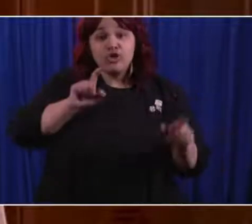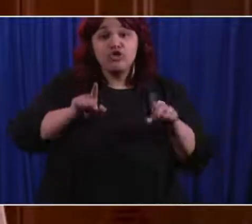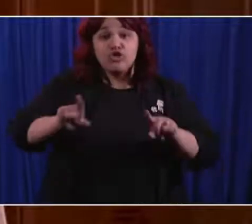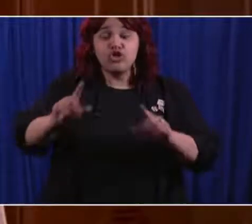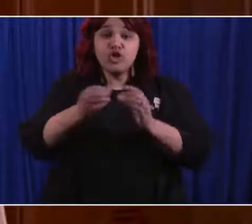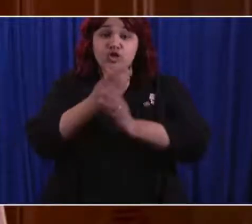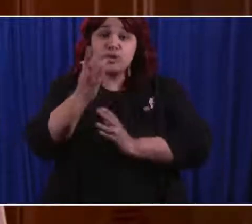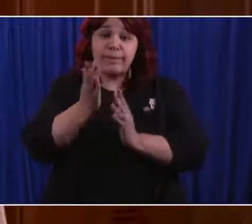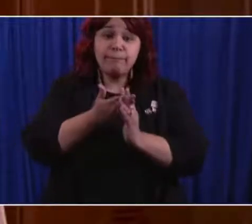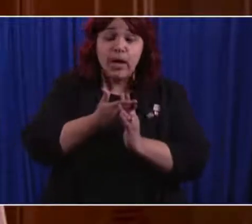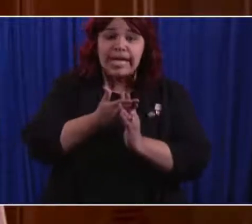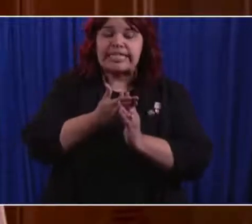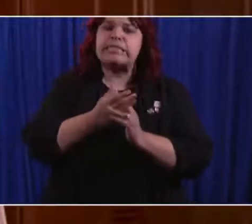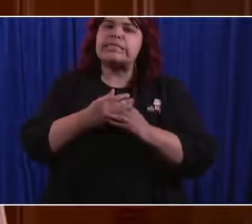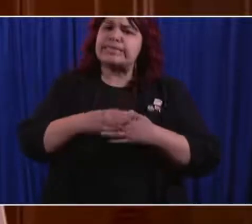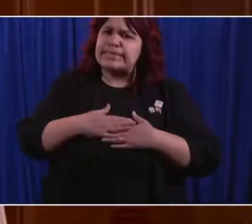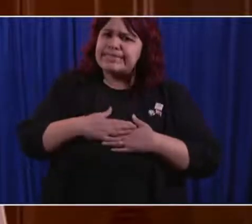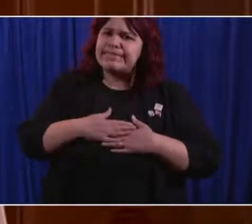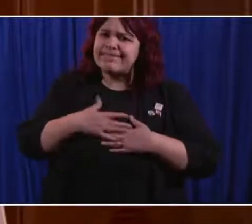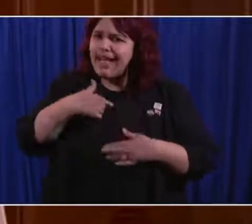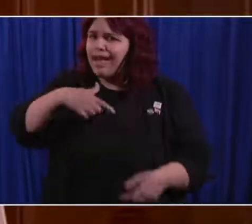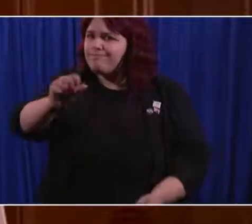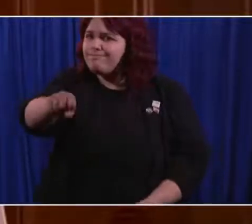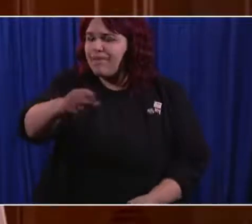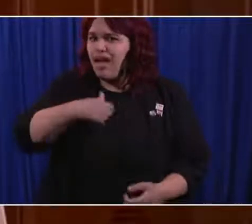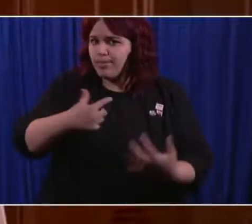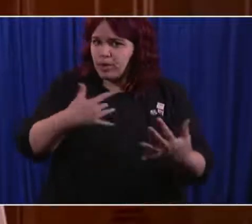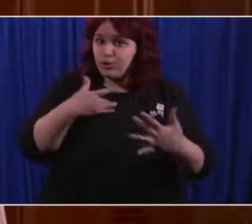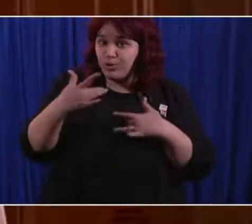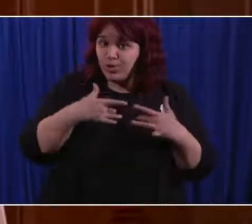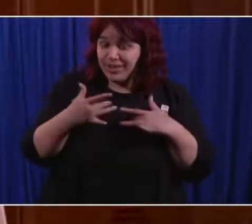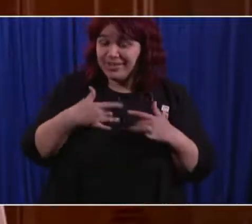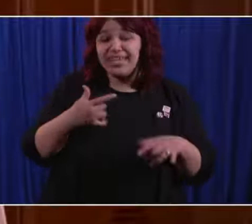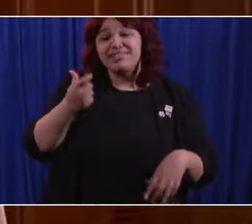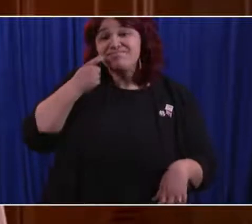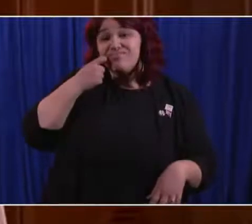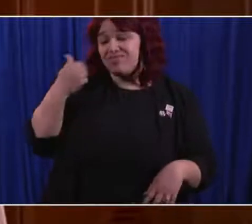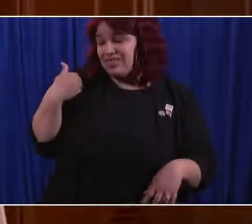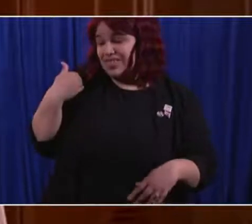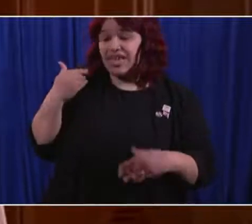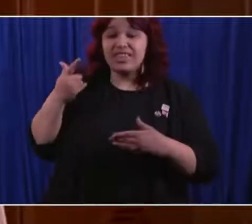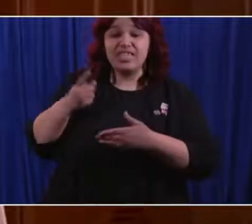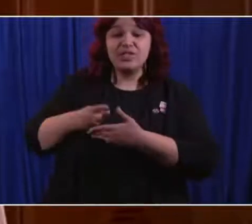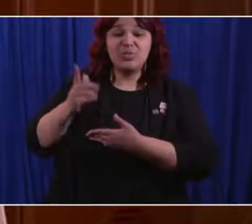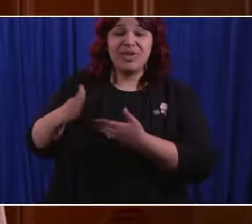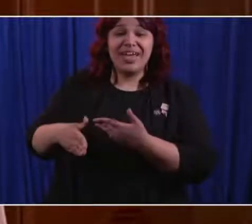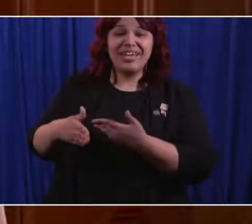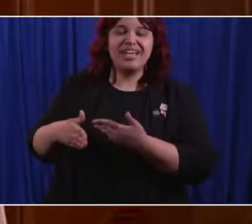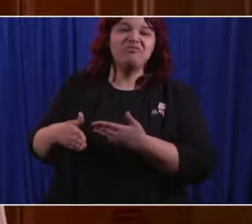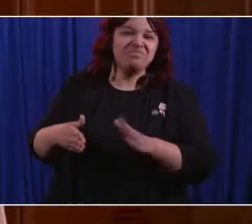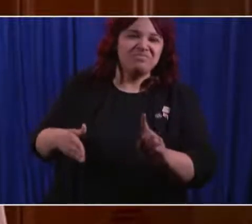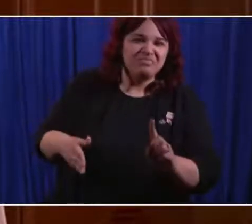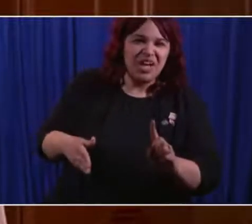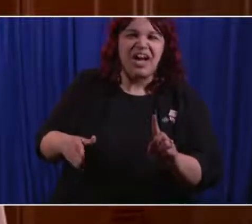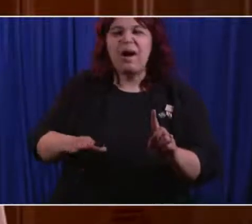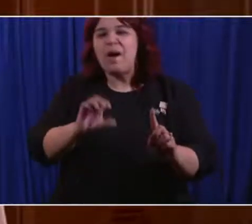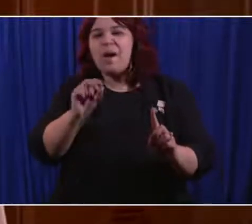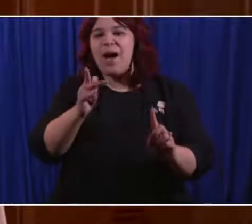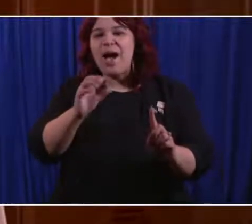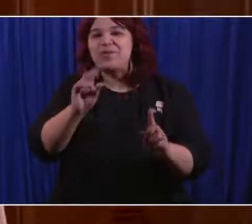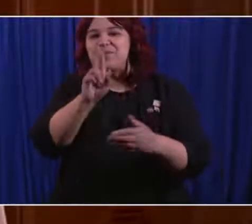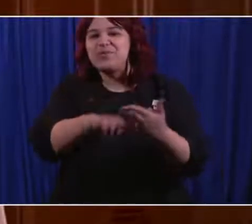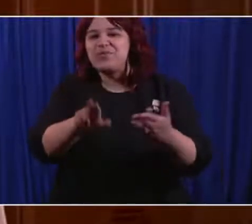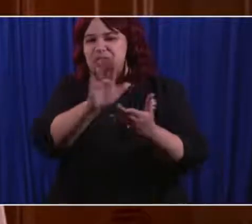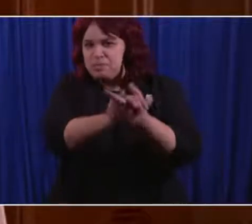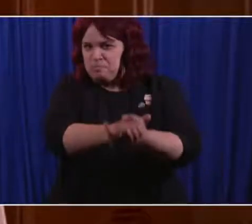community has a significant concern about it. I mean, what we saw this weekend at, congratulations to Ohio University, by the way, but